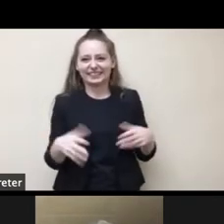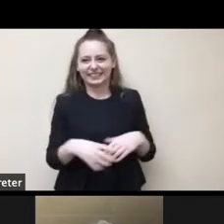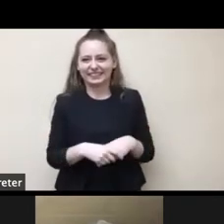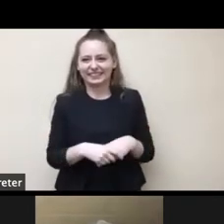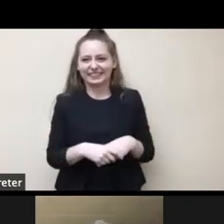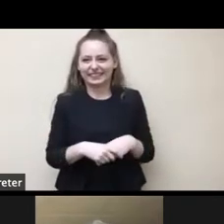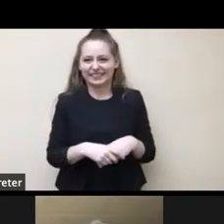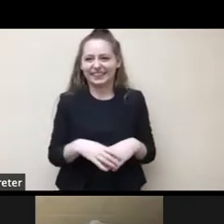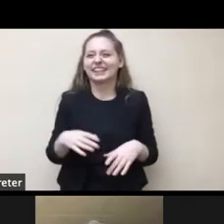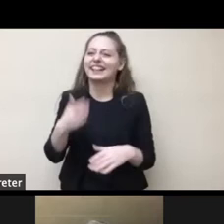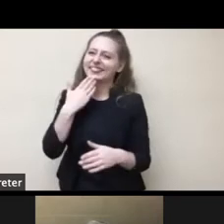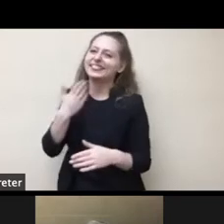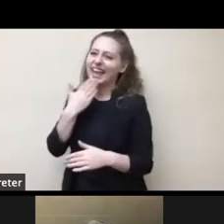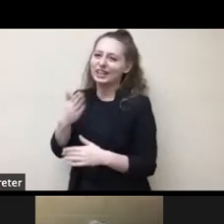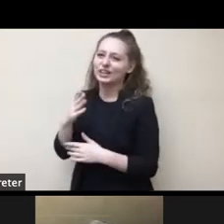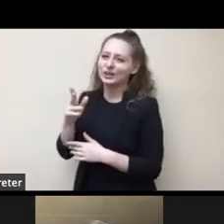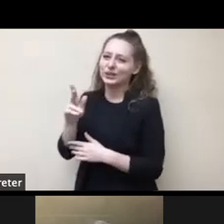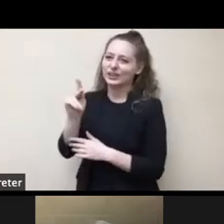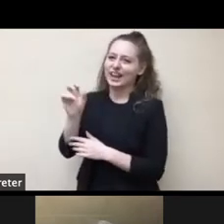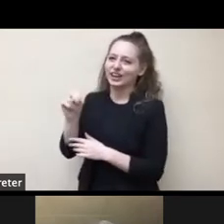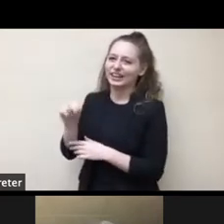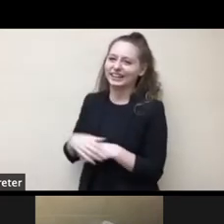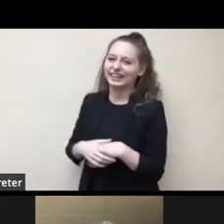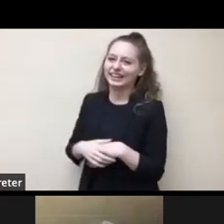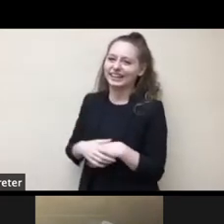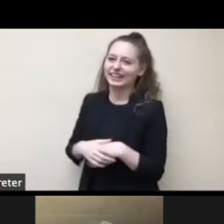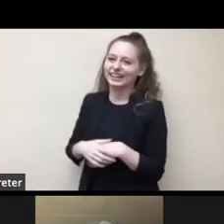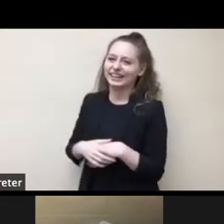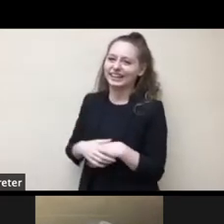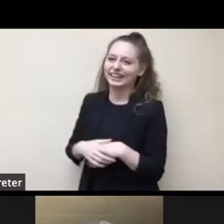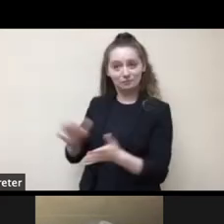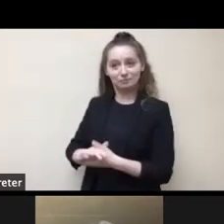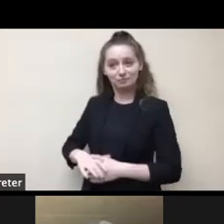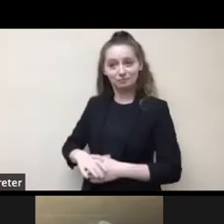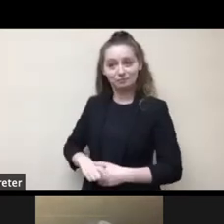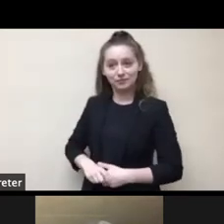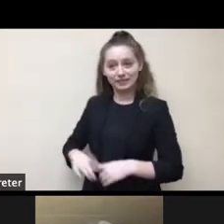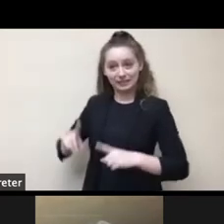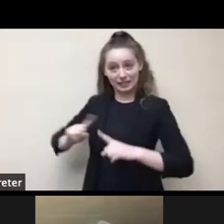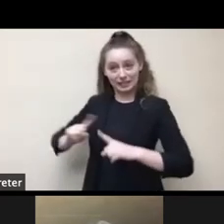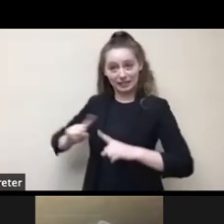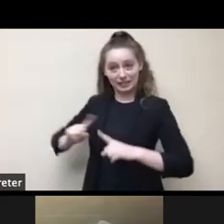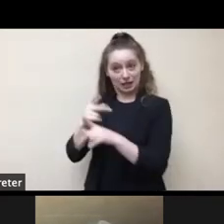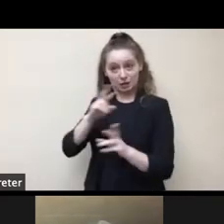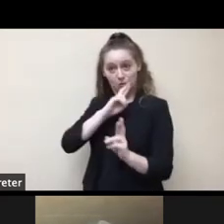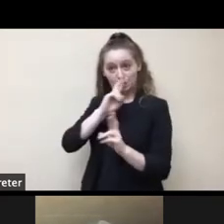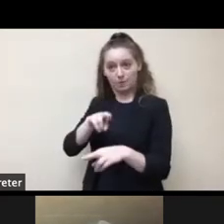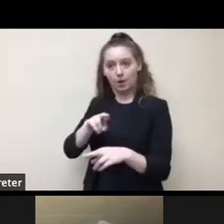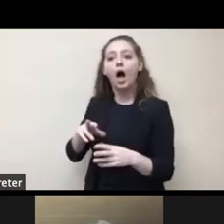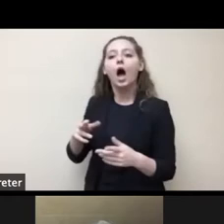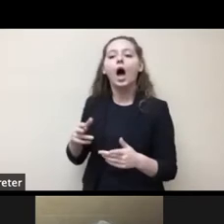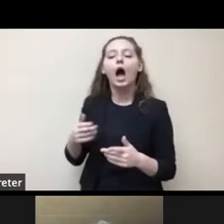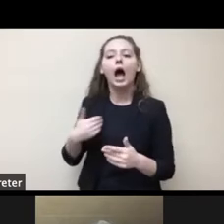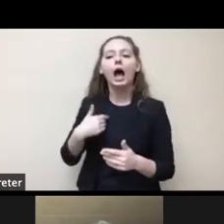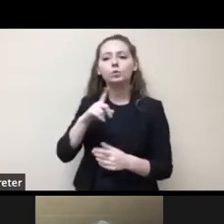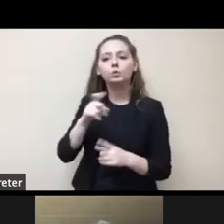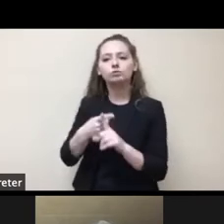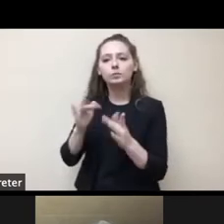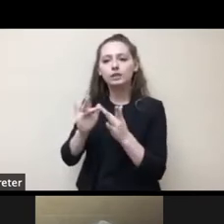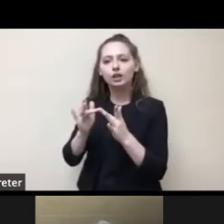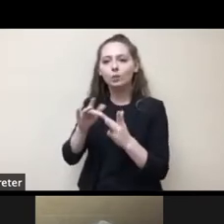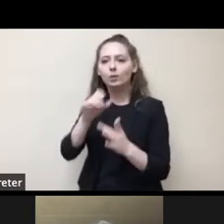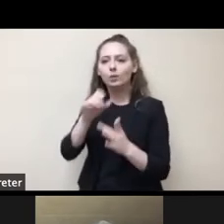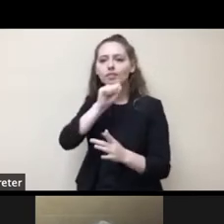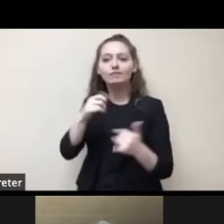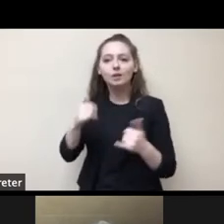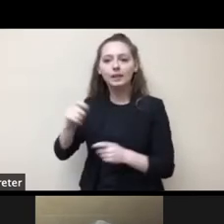Thank you, Karen. All right, so there we go. That's a different type of report. I got a question off the internet. Would love to play tennis at